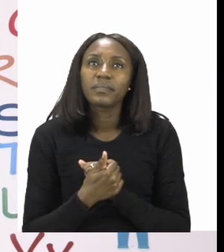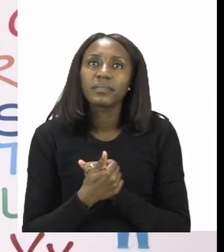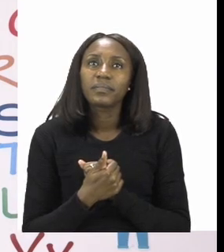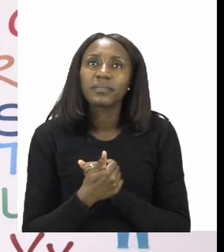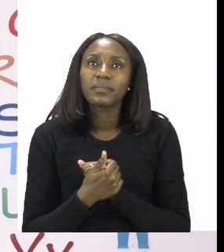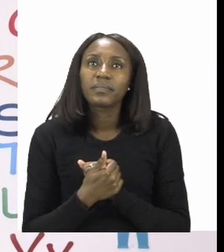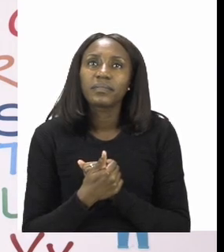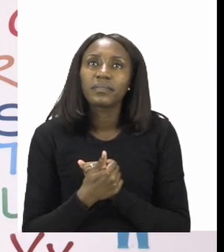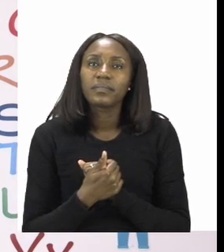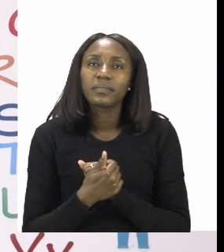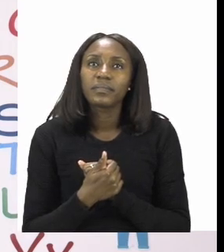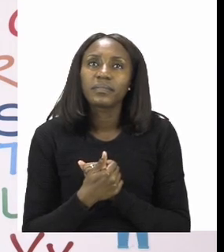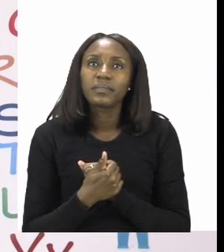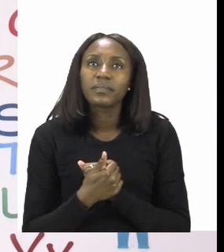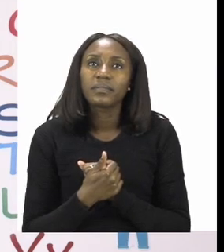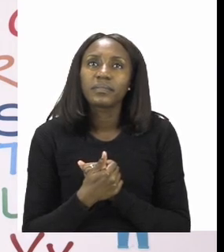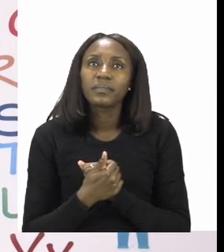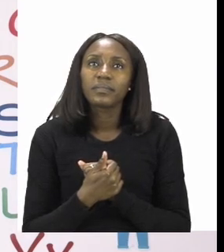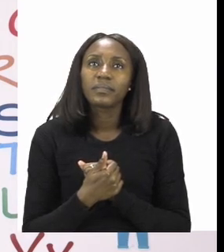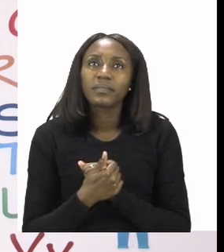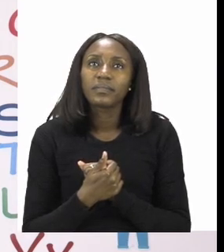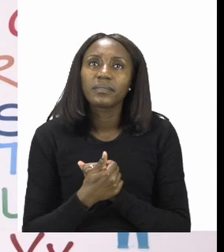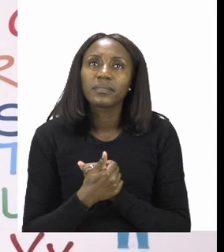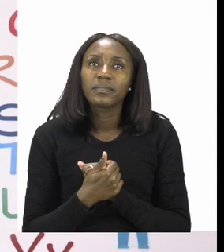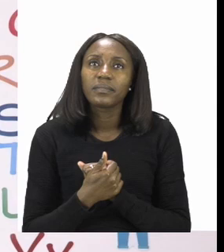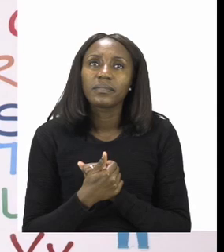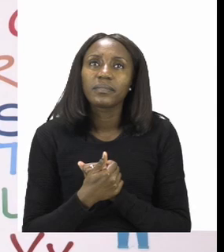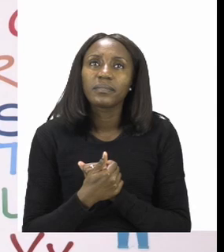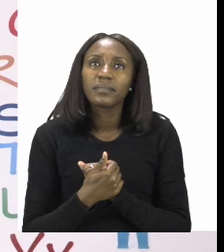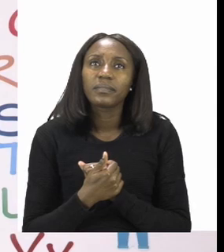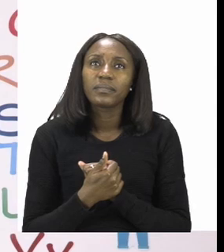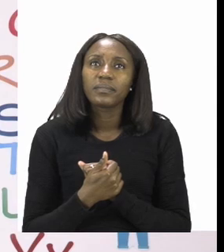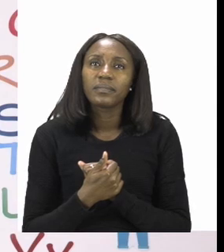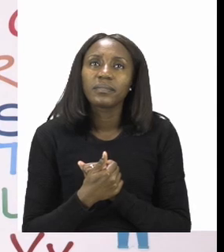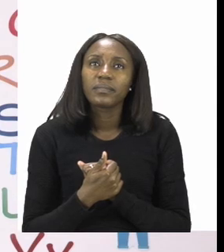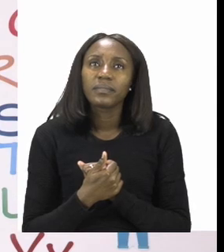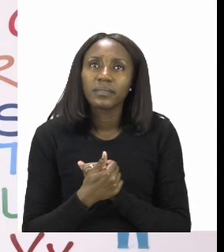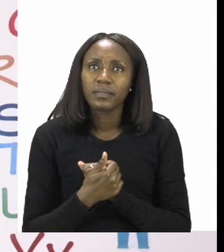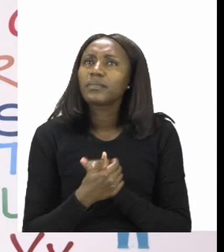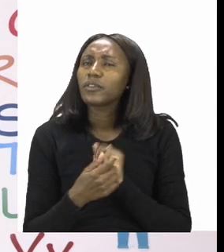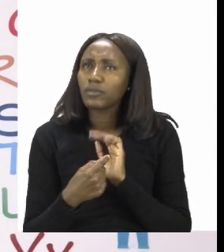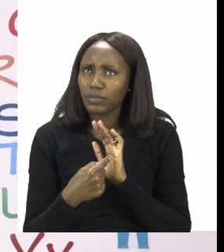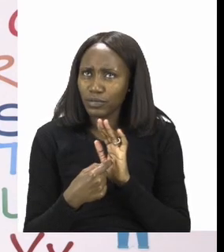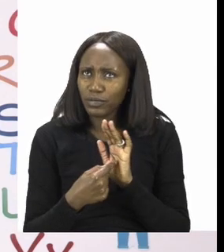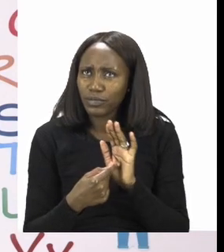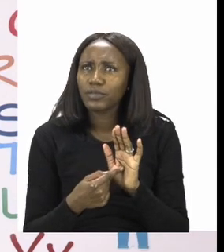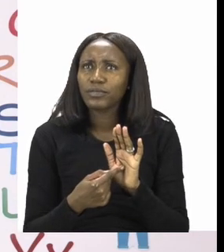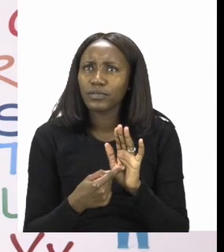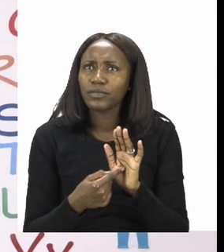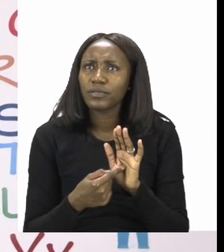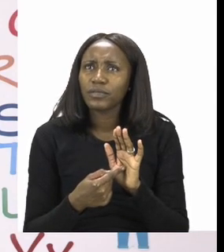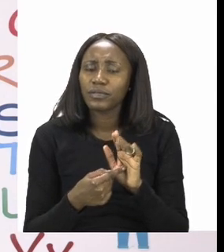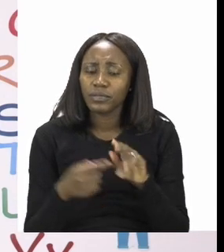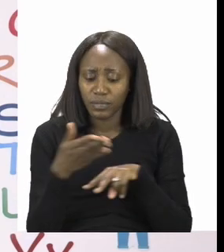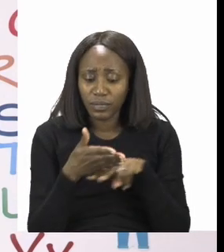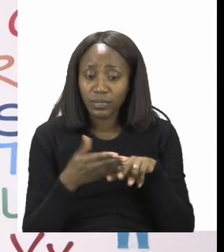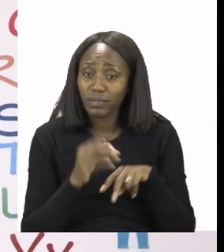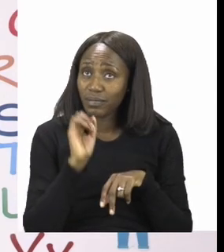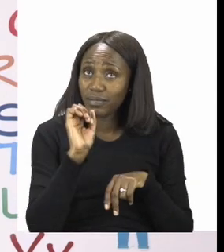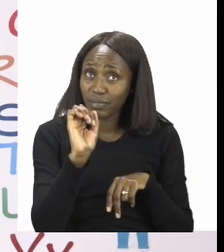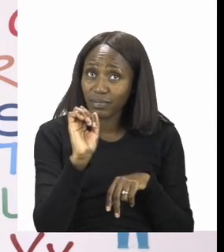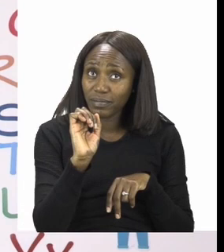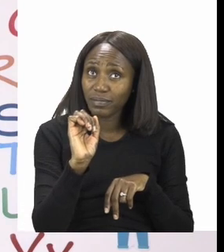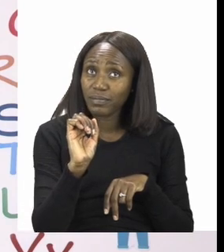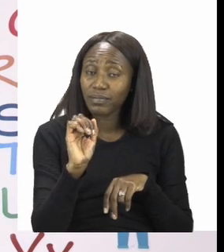And then after writing Liam's name, to show that the shorts belong to him, we need